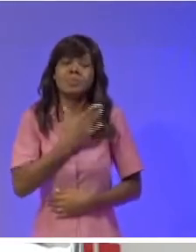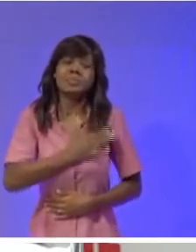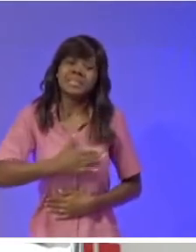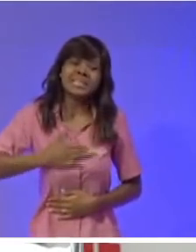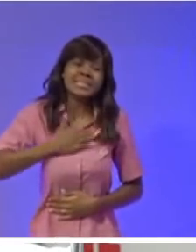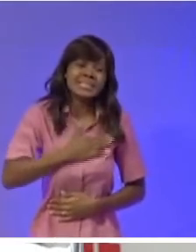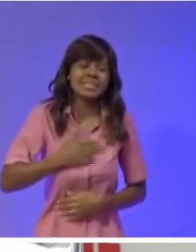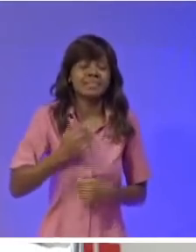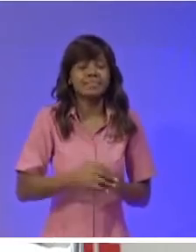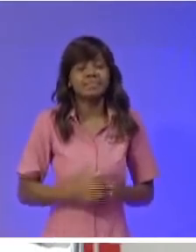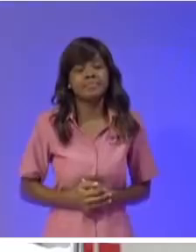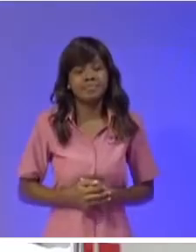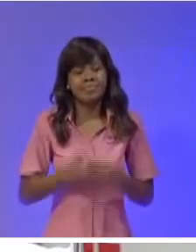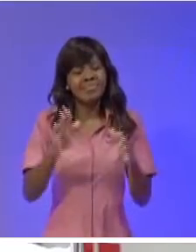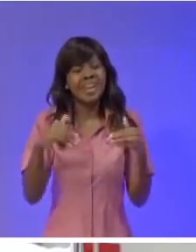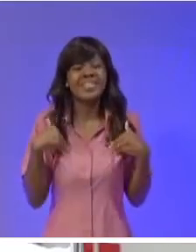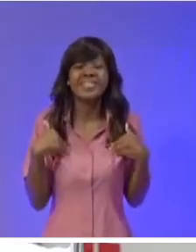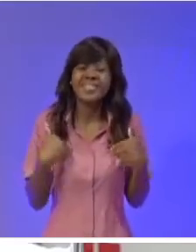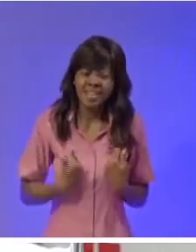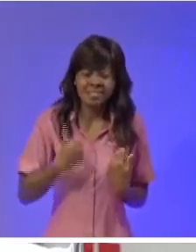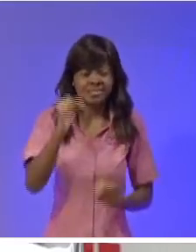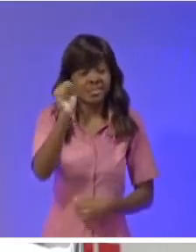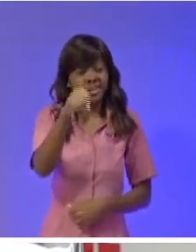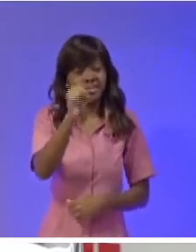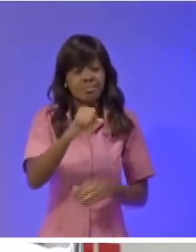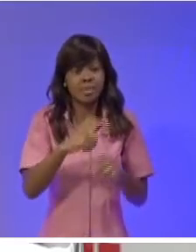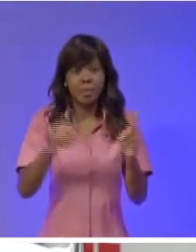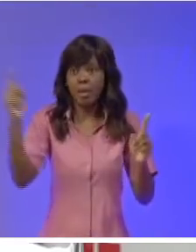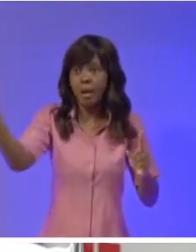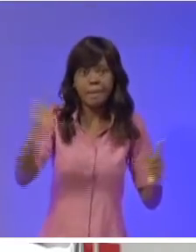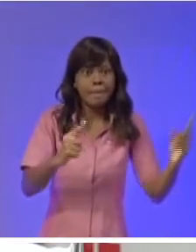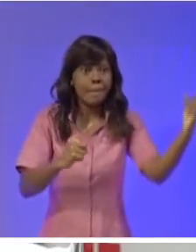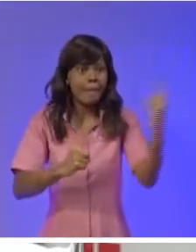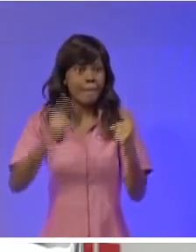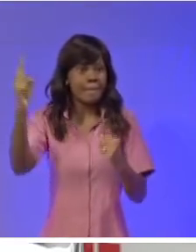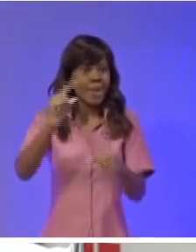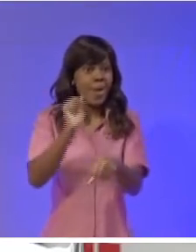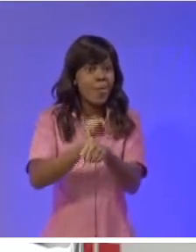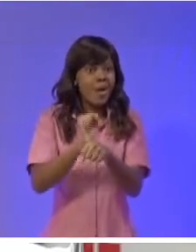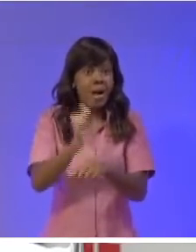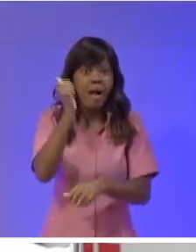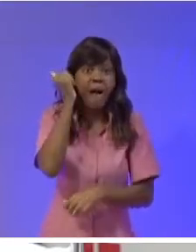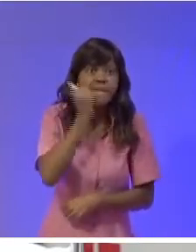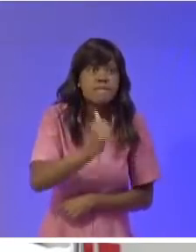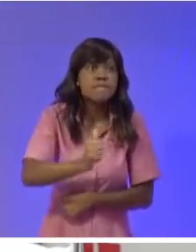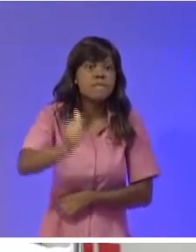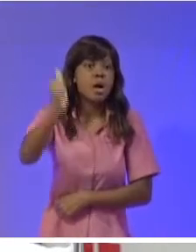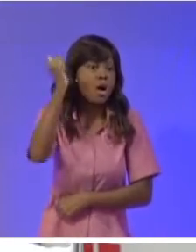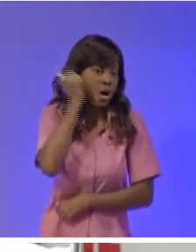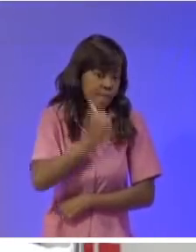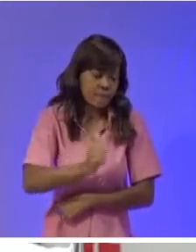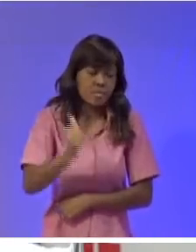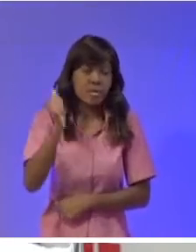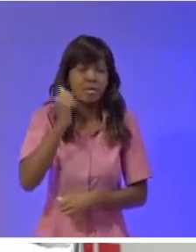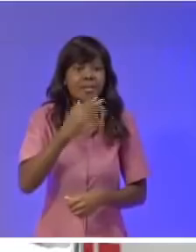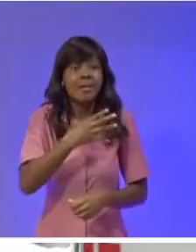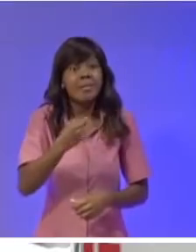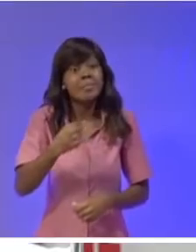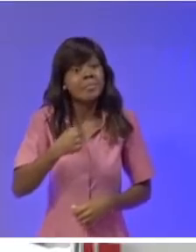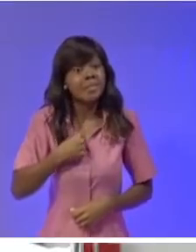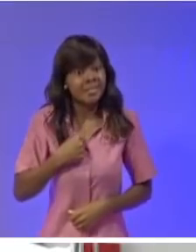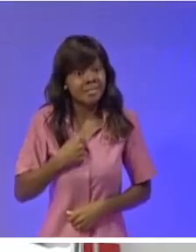day to do their duty to Trinidad and Tobago. And I personally congratulated all of